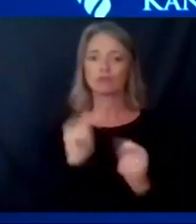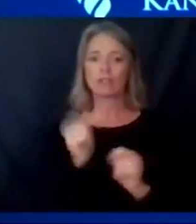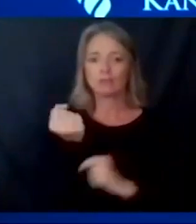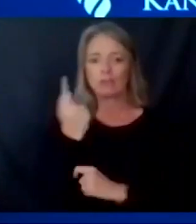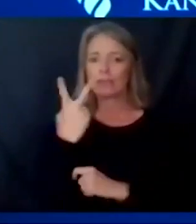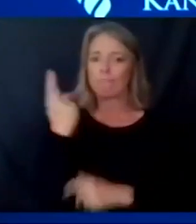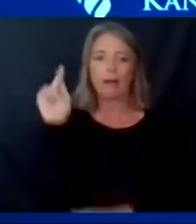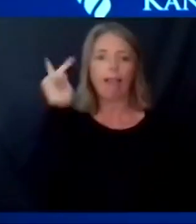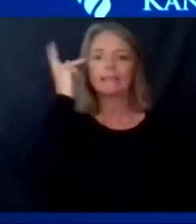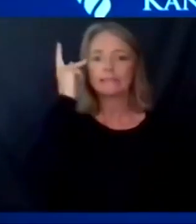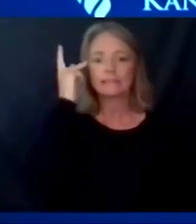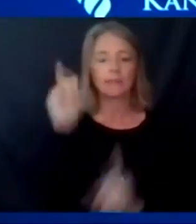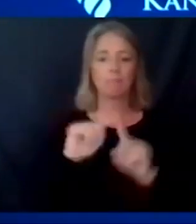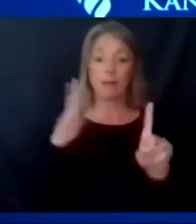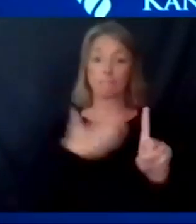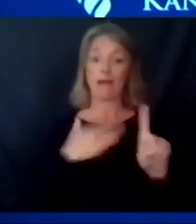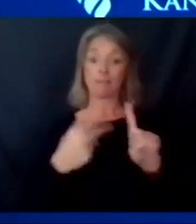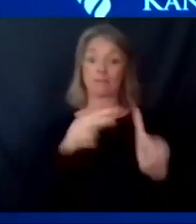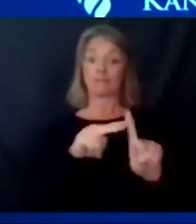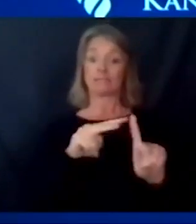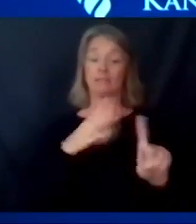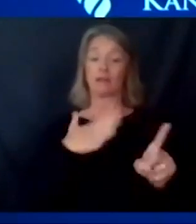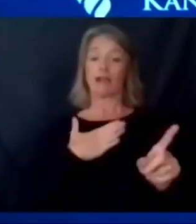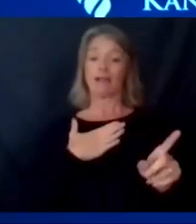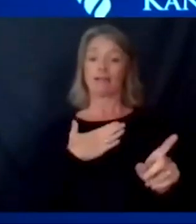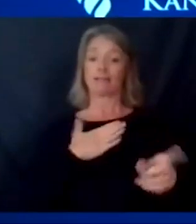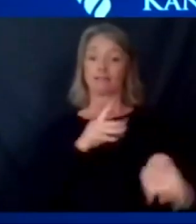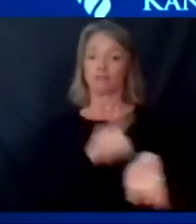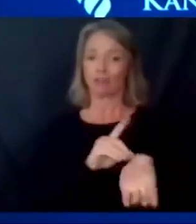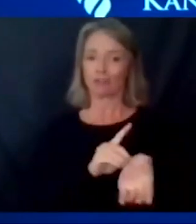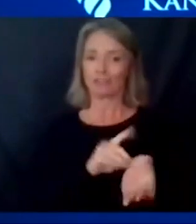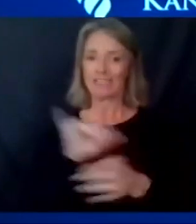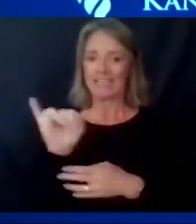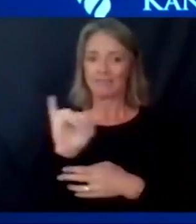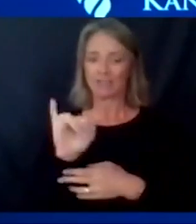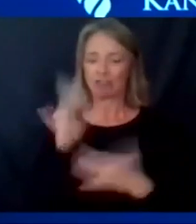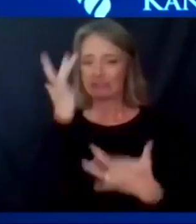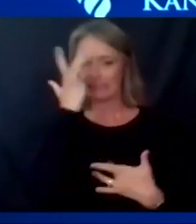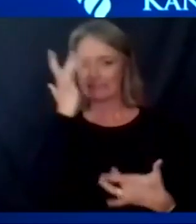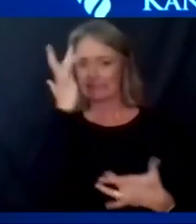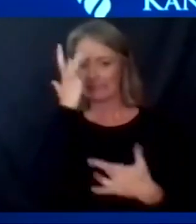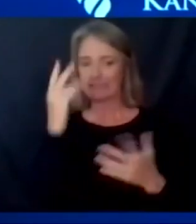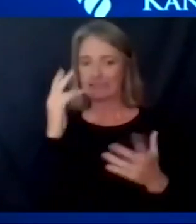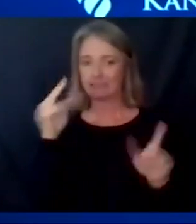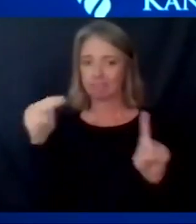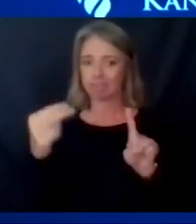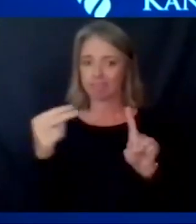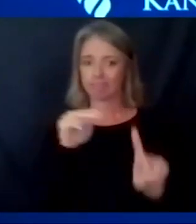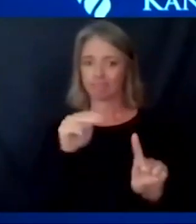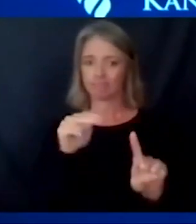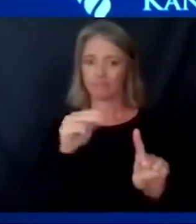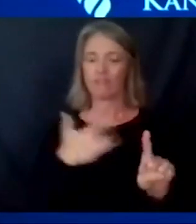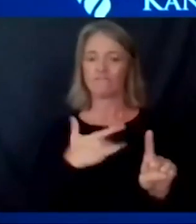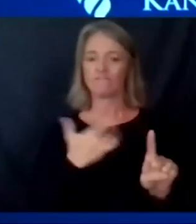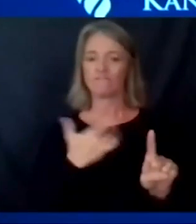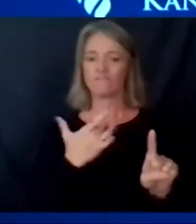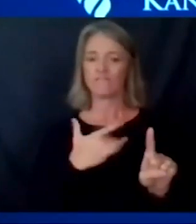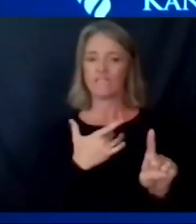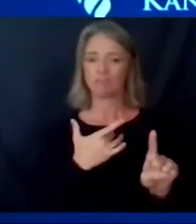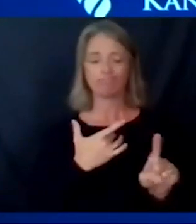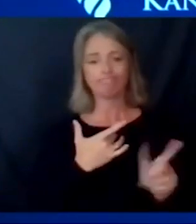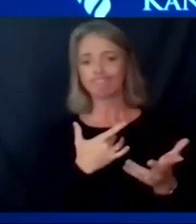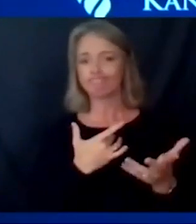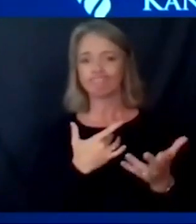pure healthcare standpoint and infection disease standpoint, I think what we're doing is opening up schools without